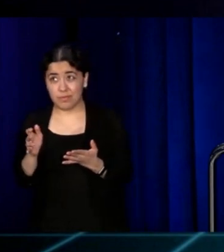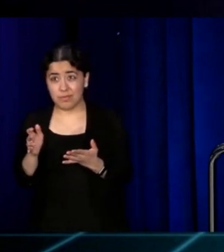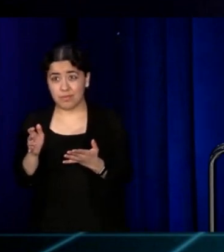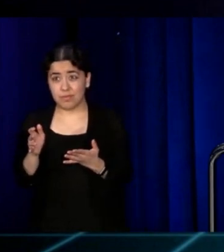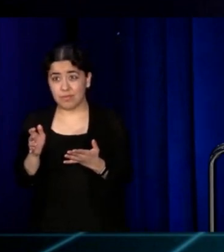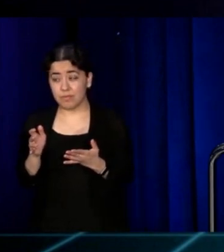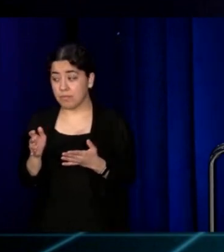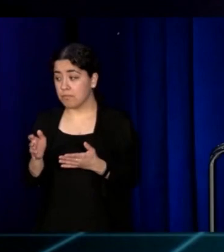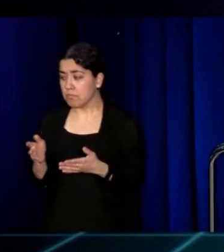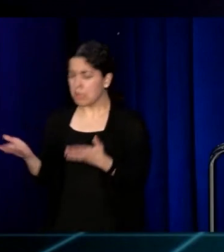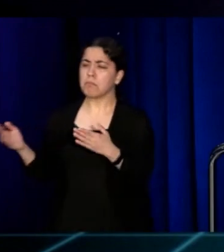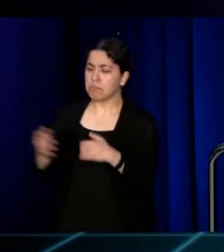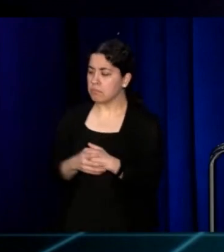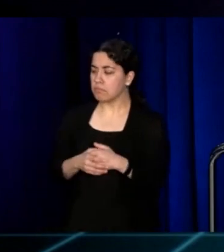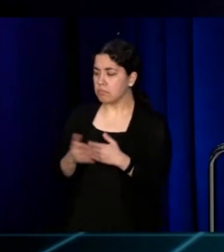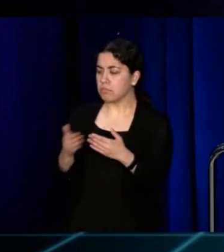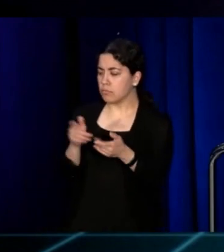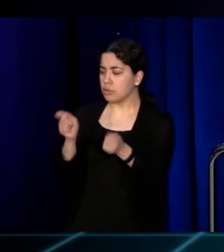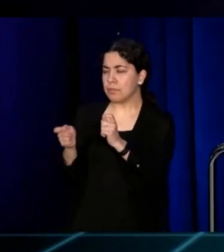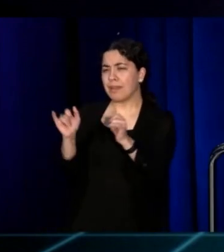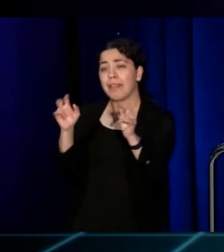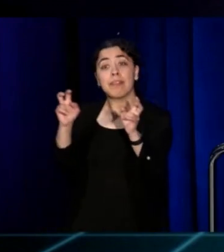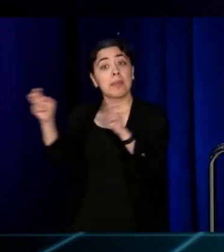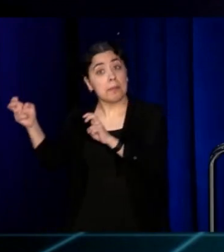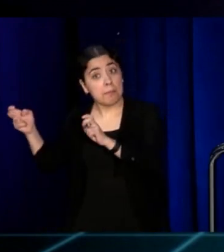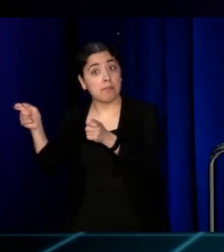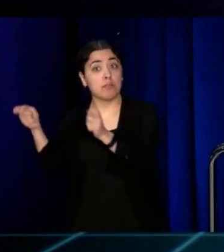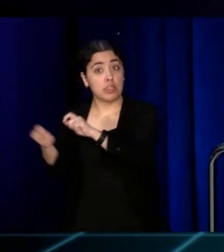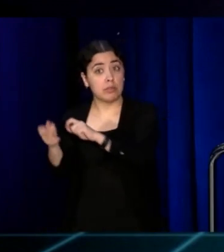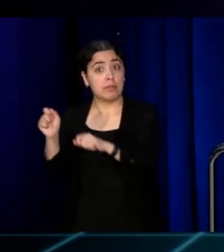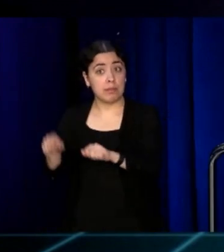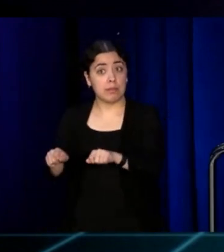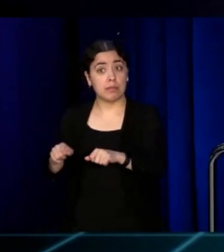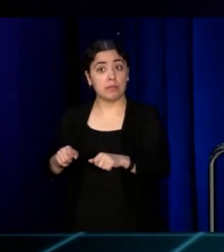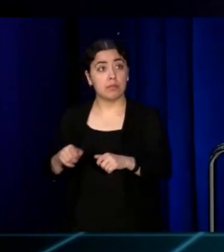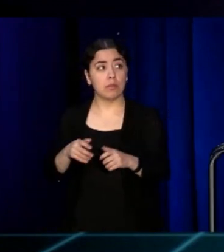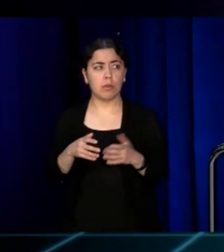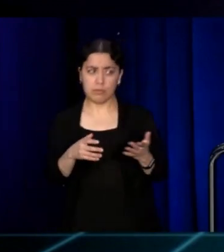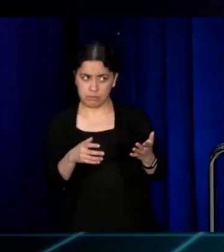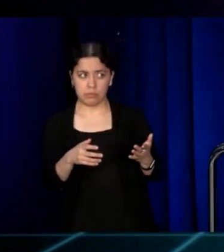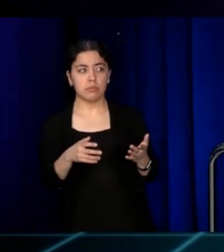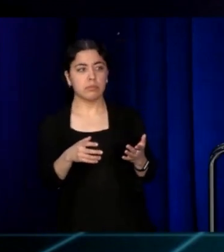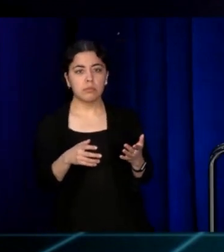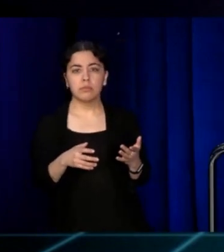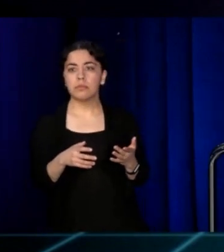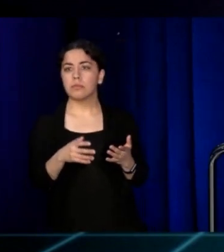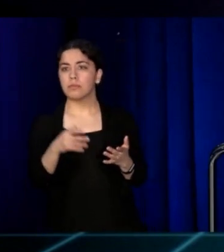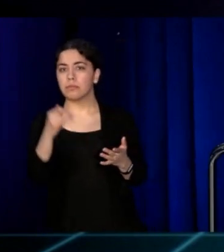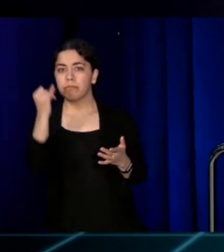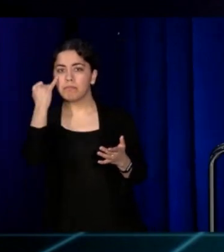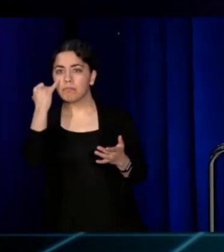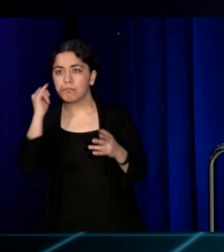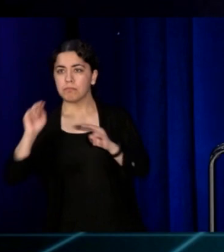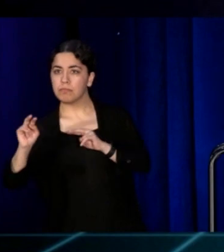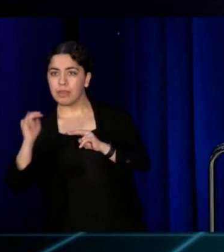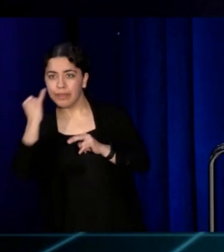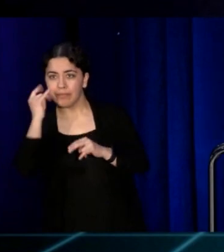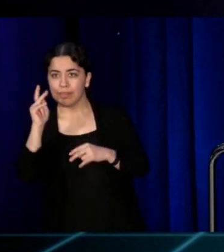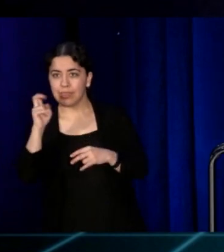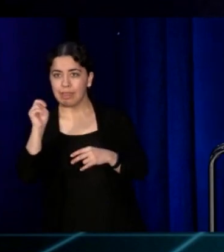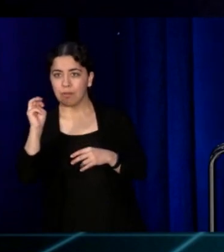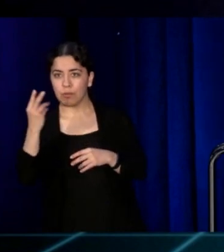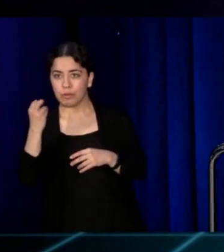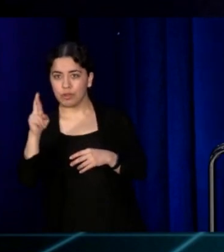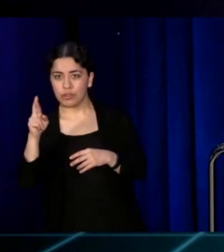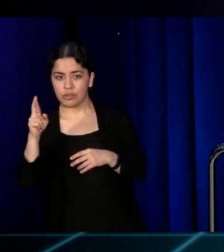Yeah, just state that rarely changes, like a theme. Okay. Yeah. What about to see whether or not Ken Wheeler is drunk? Yeah, that